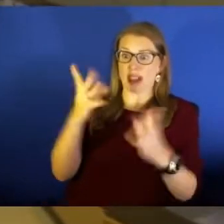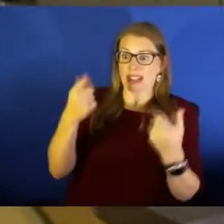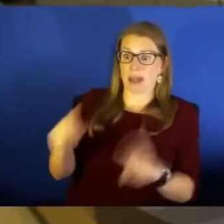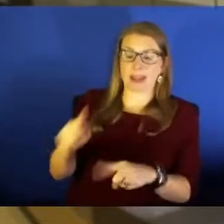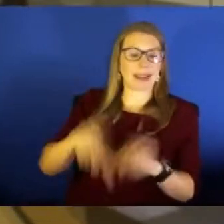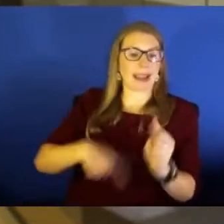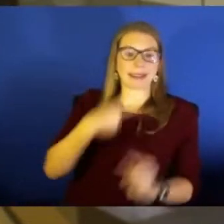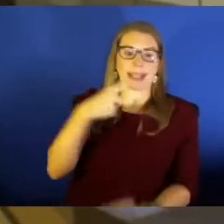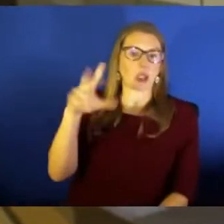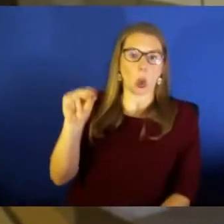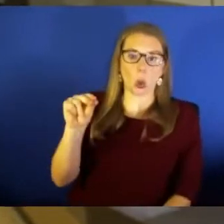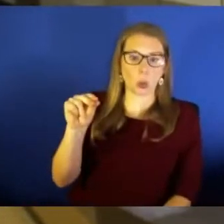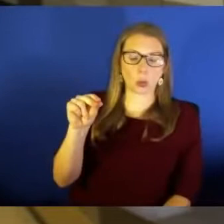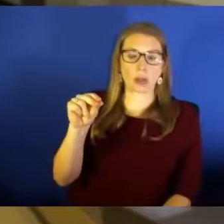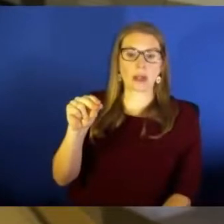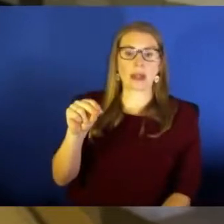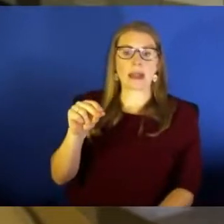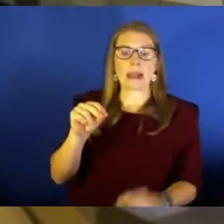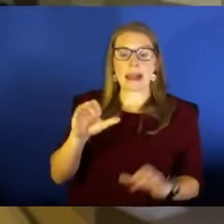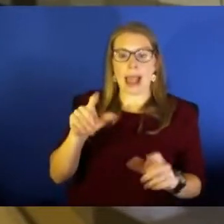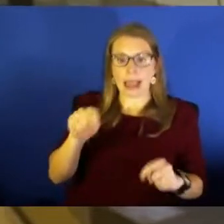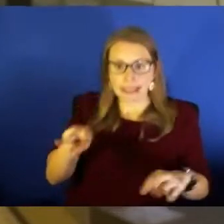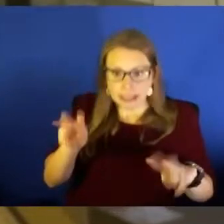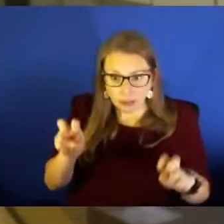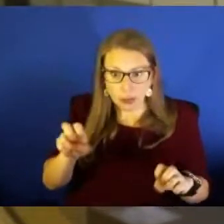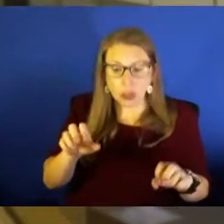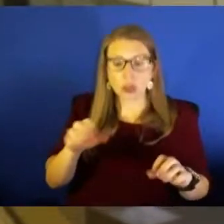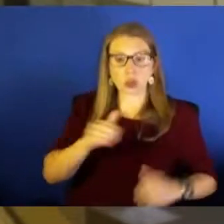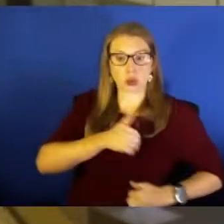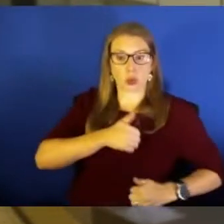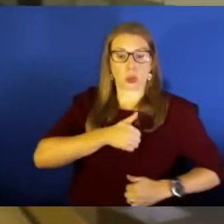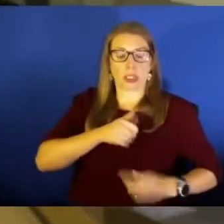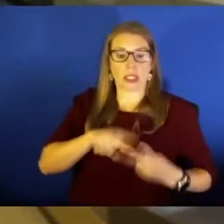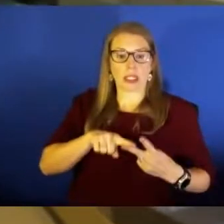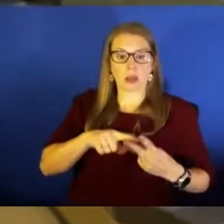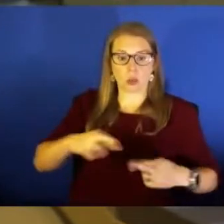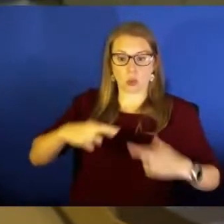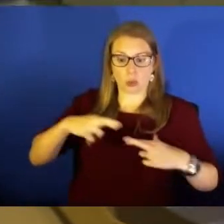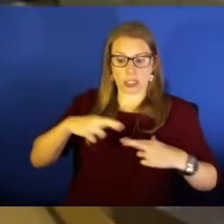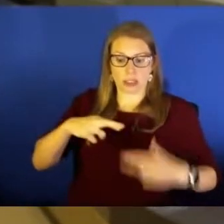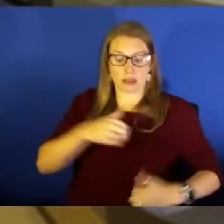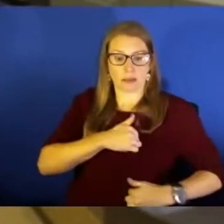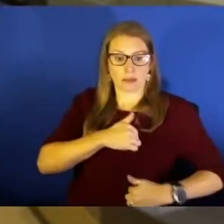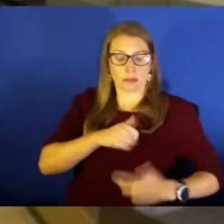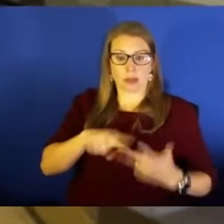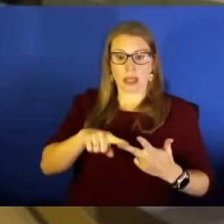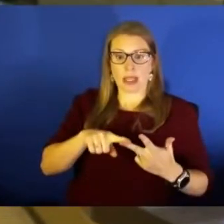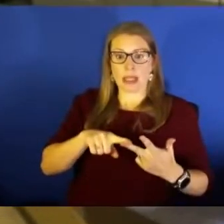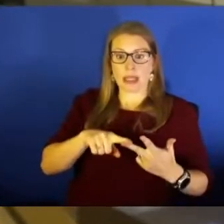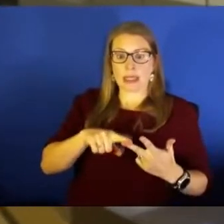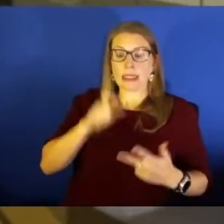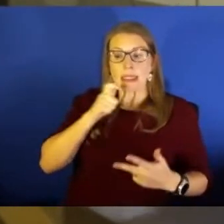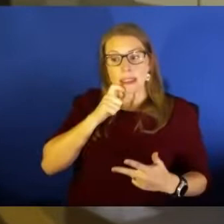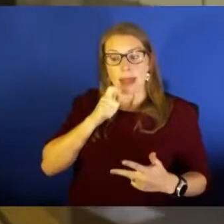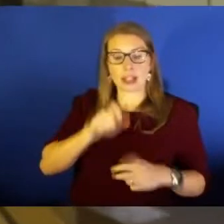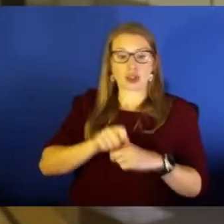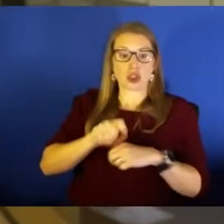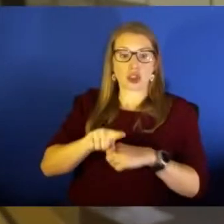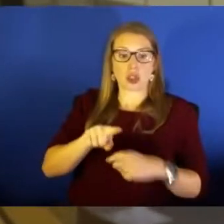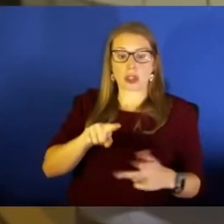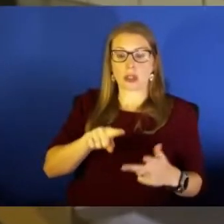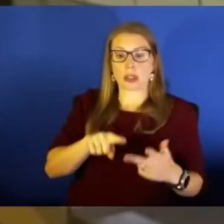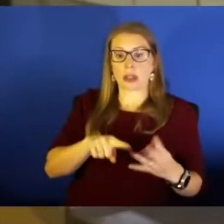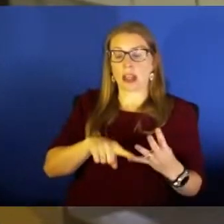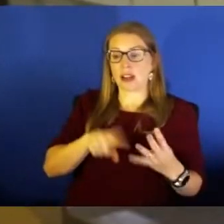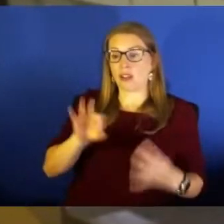duty, your veterans, your first responders, your dispatchers, your corrections officers, and frontline medical personnel.